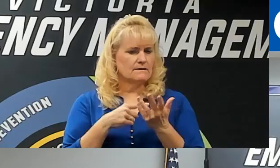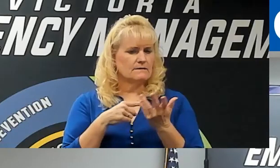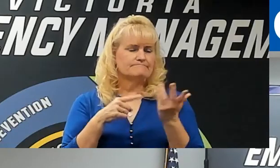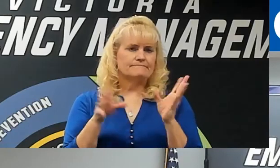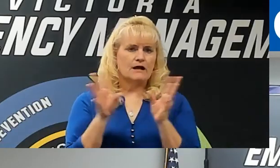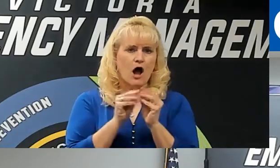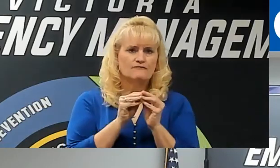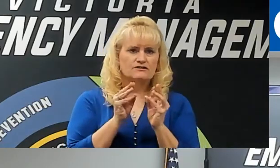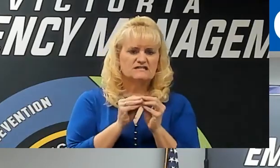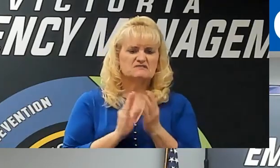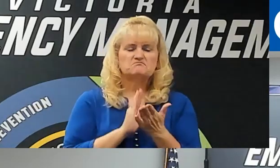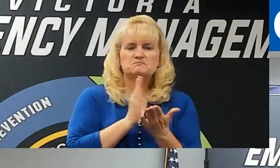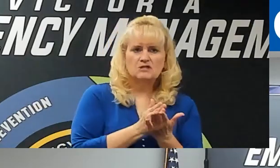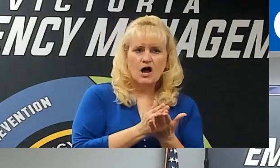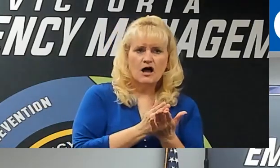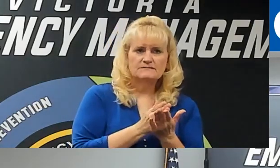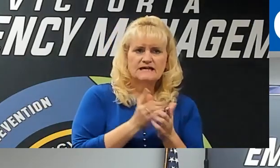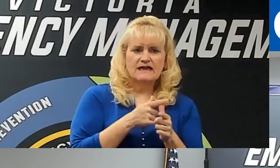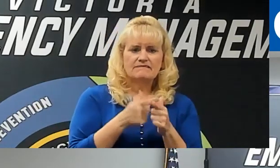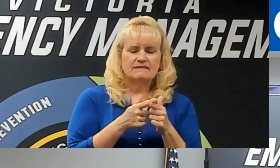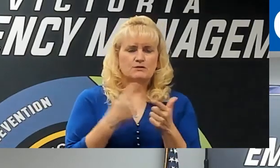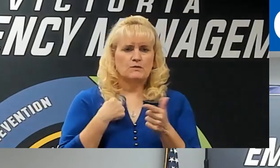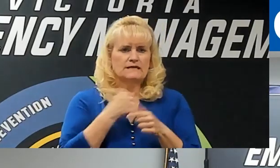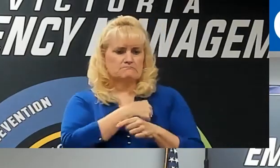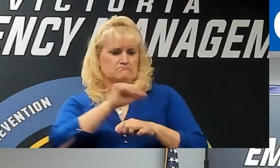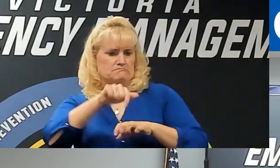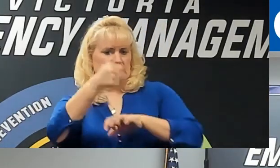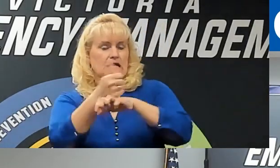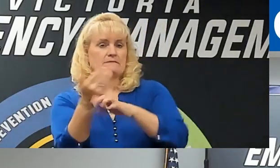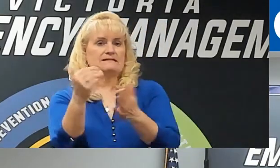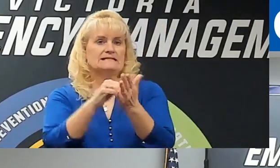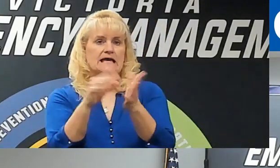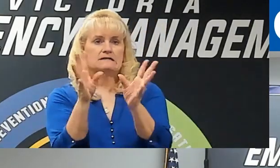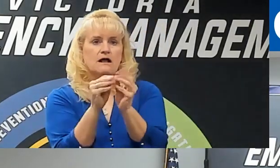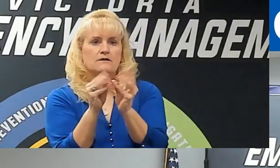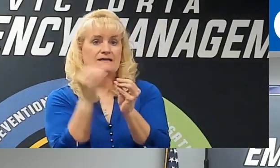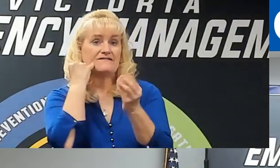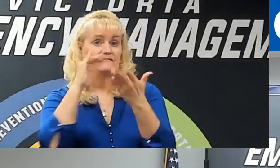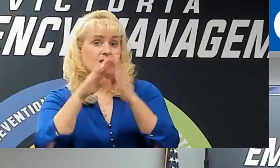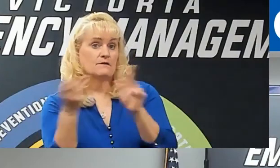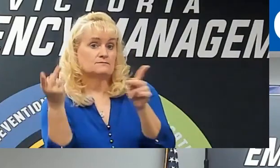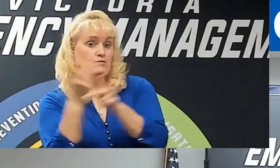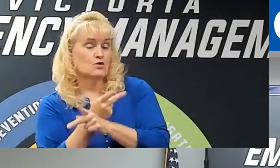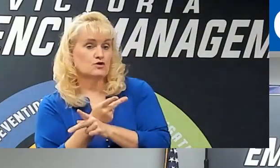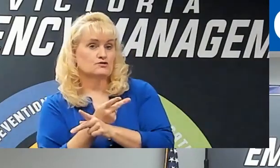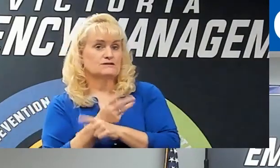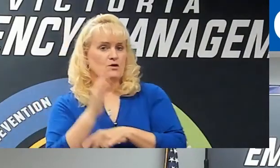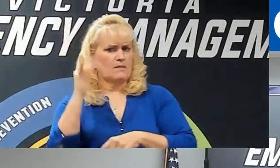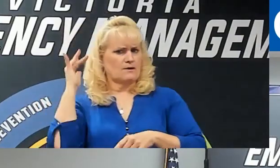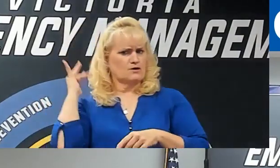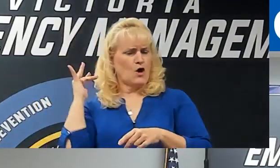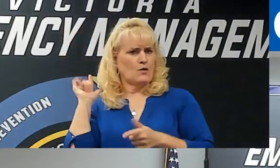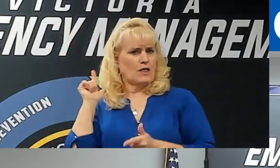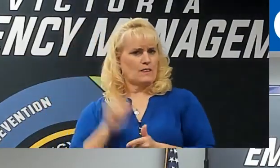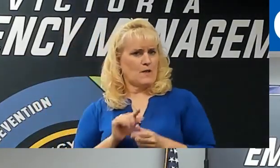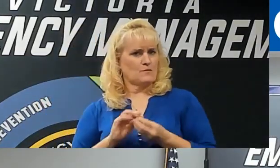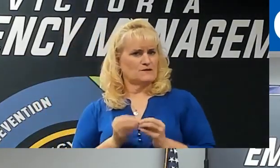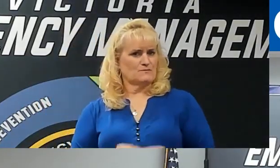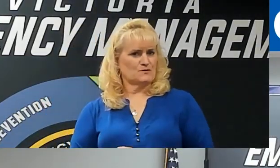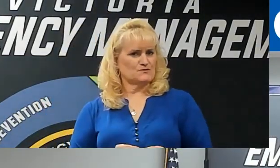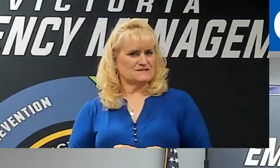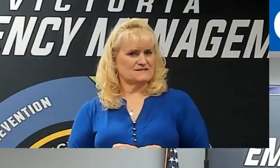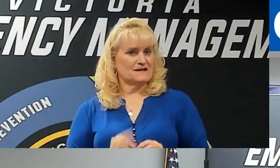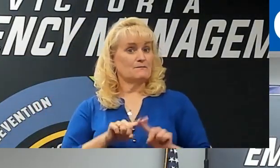would be back to provide updates if things got worse, and they did, and that's why we're here. At that time, we had low case counts, and that was great, but keep in mind what we're doing at that